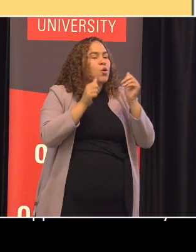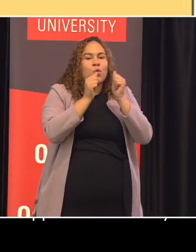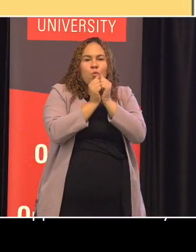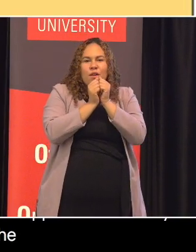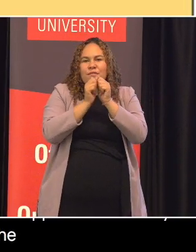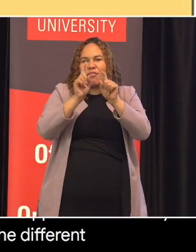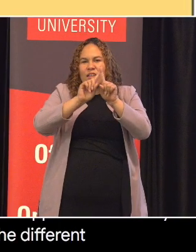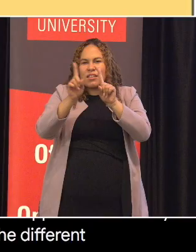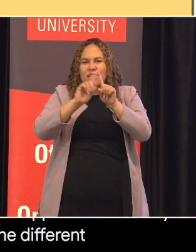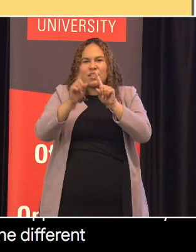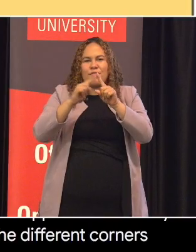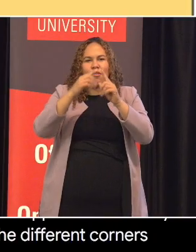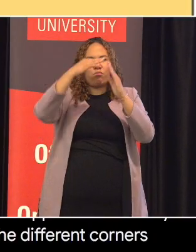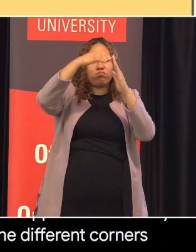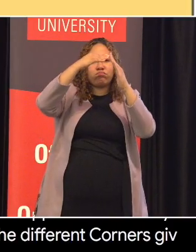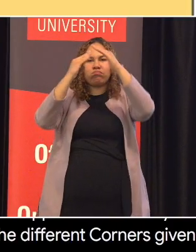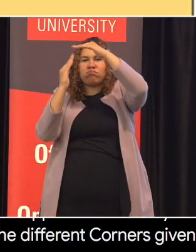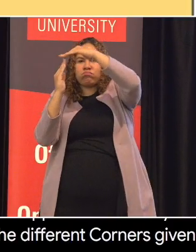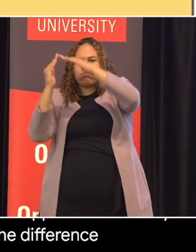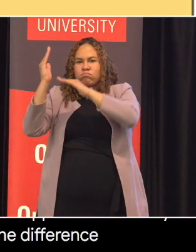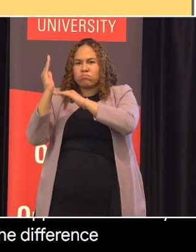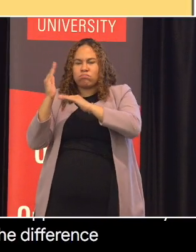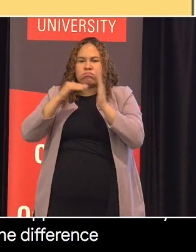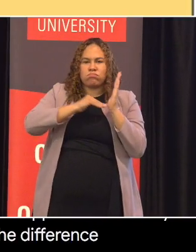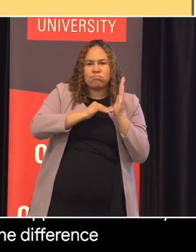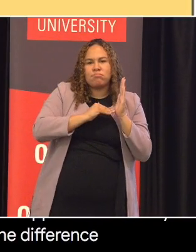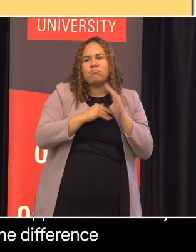the different corners, given names, and the